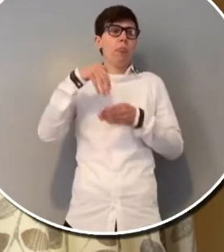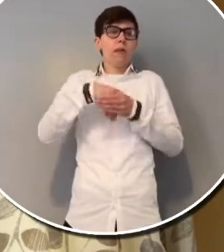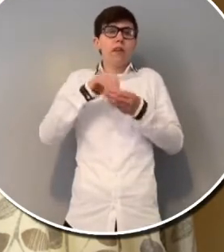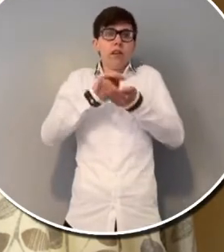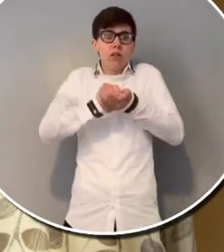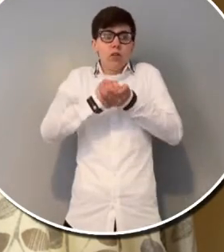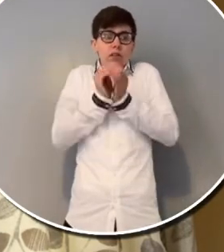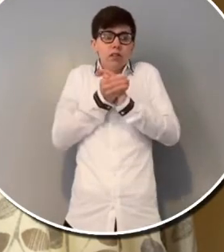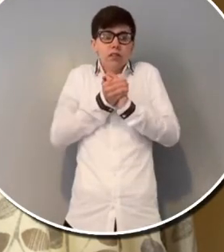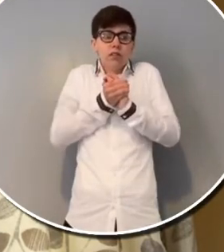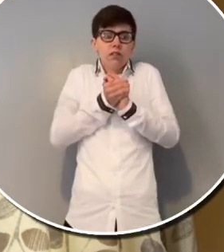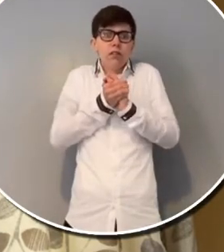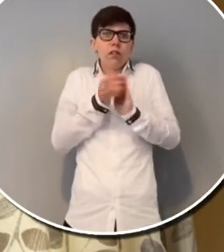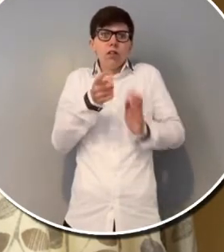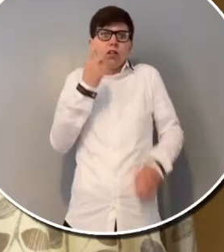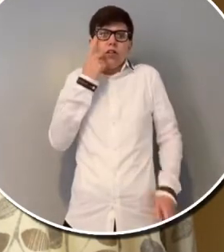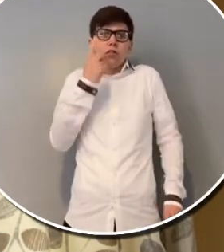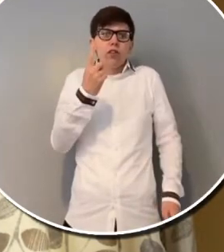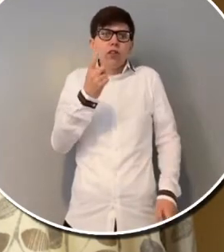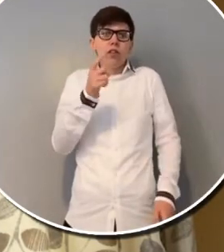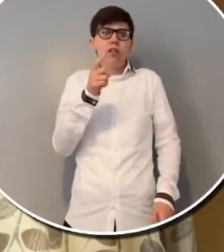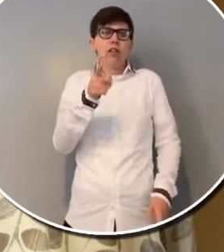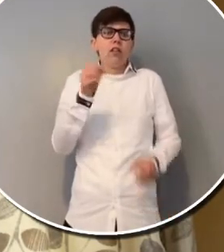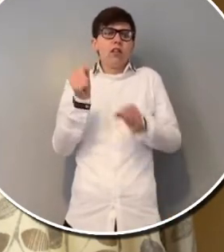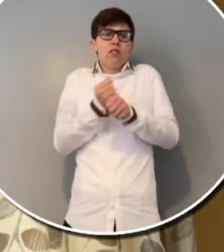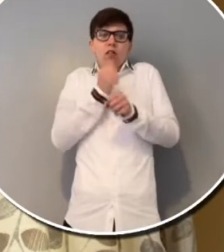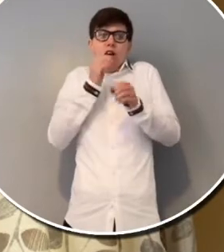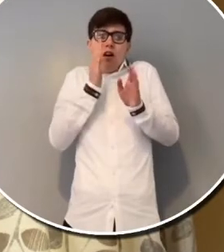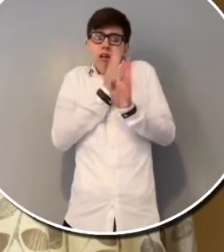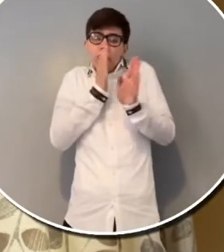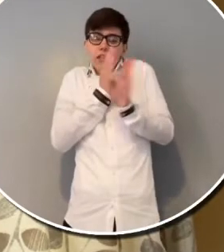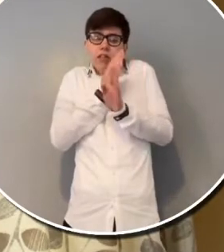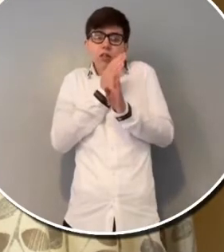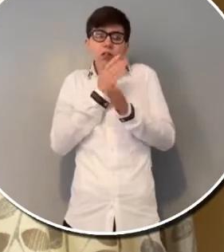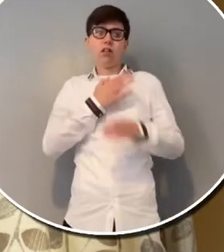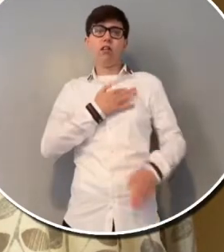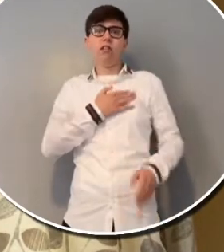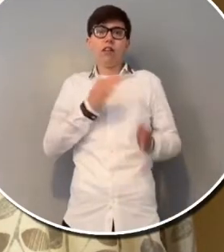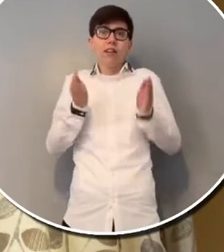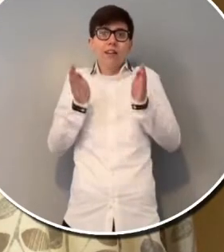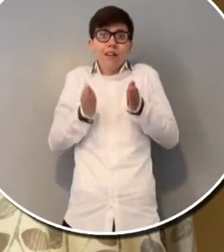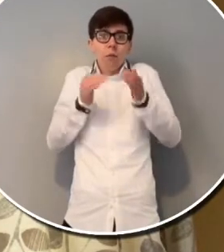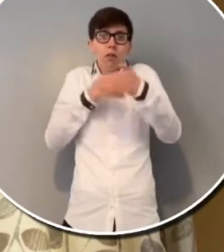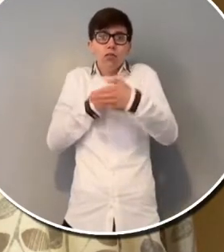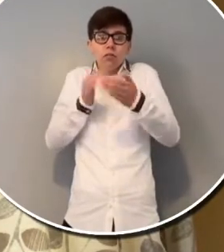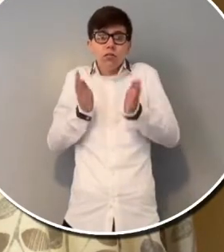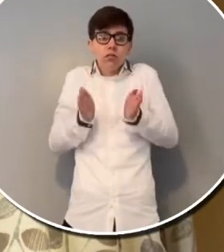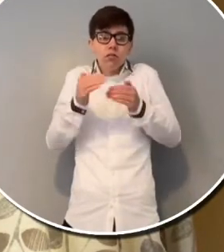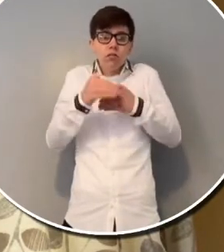hide it in your hands. Can you see if you can do that? Hide it away. It's like it's in a box